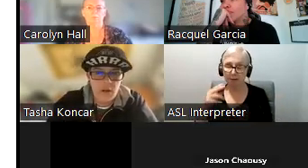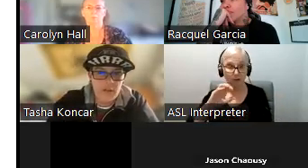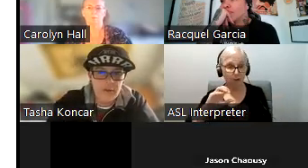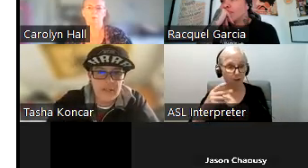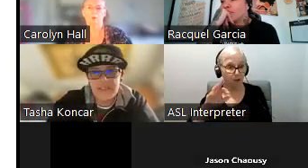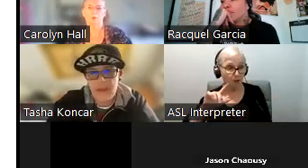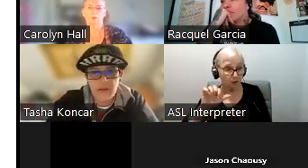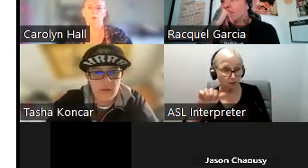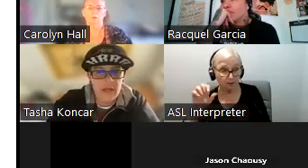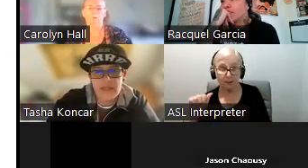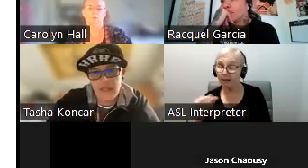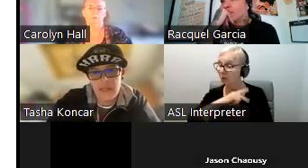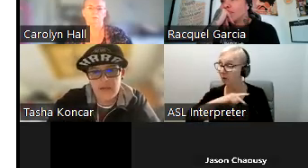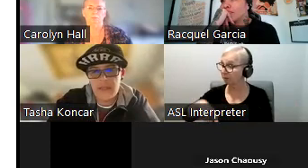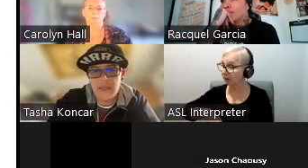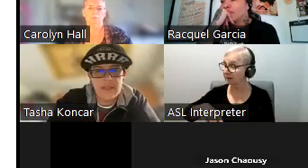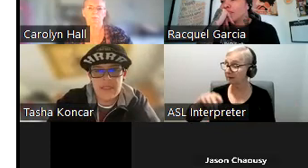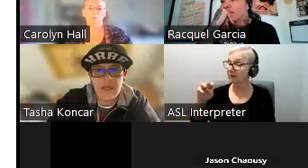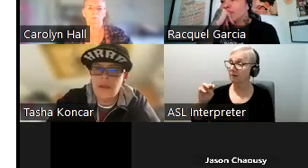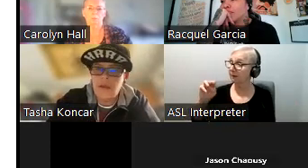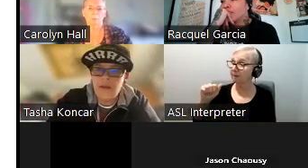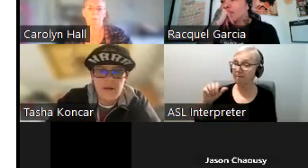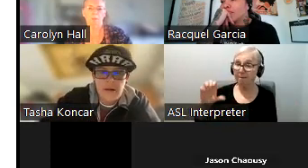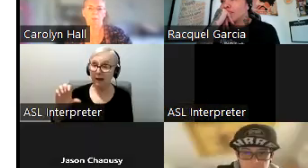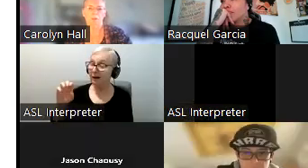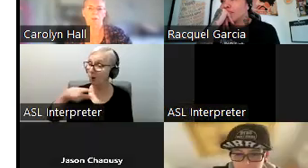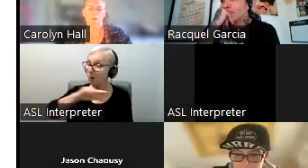or Princess Mac or Queen has anything else they'd like to say.